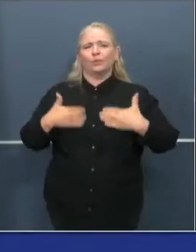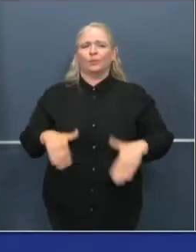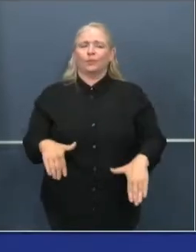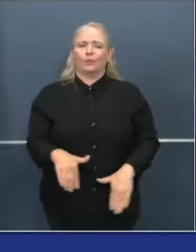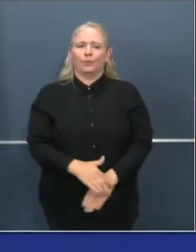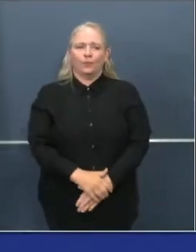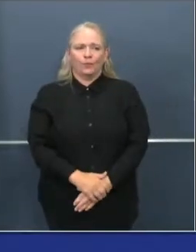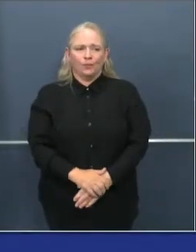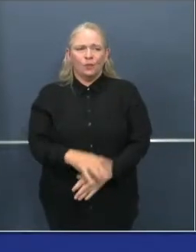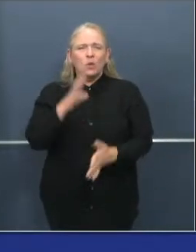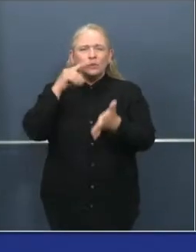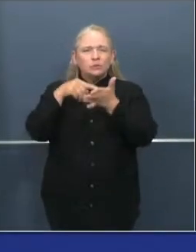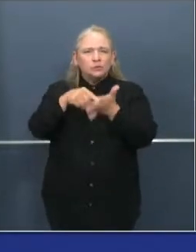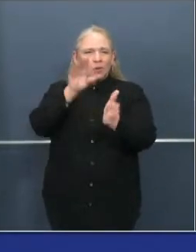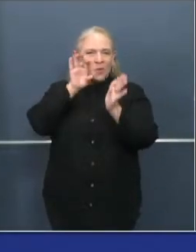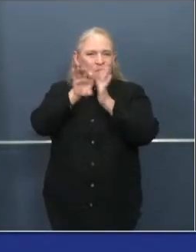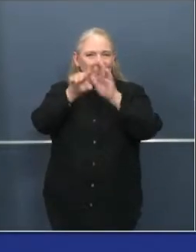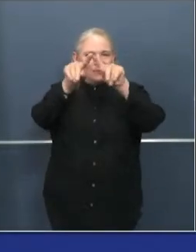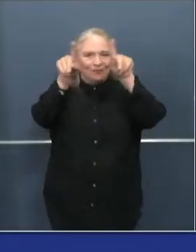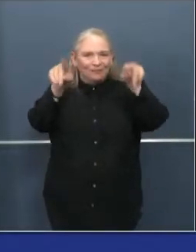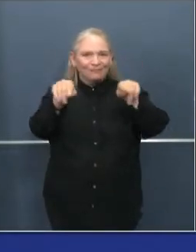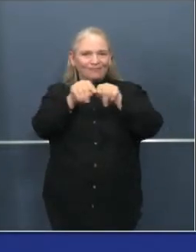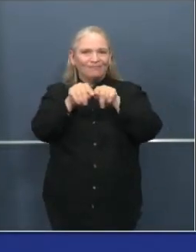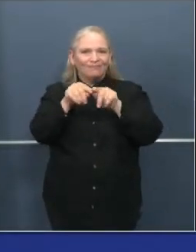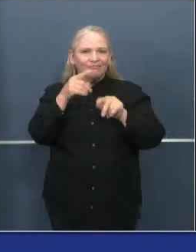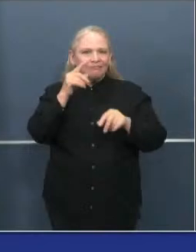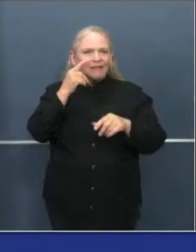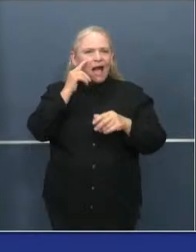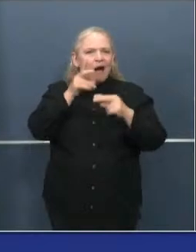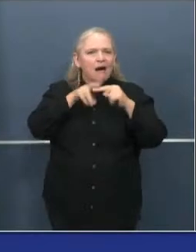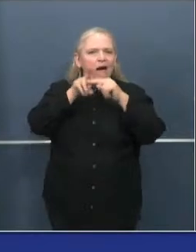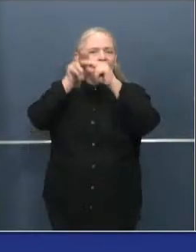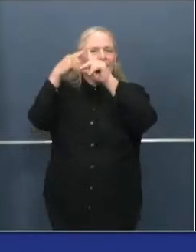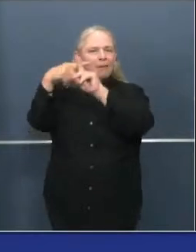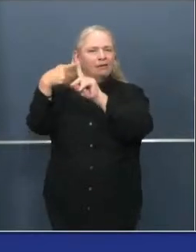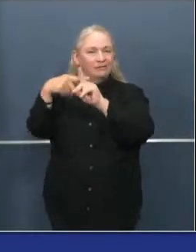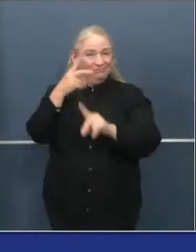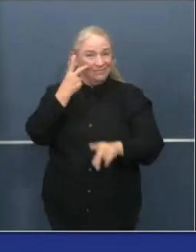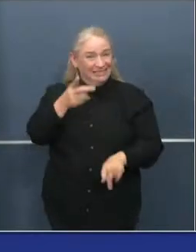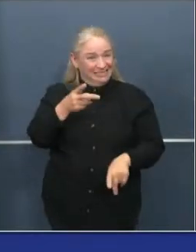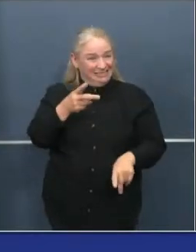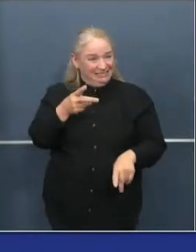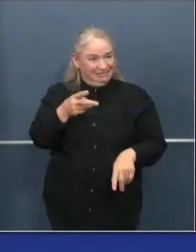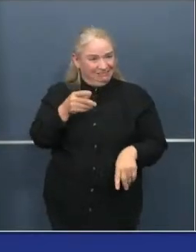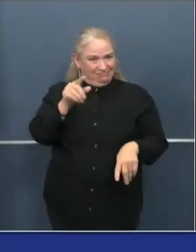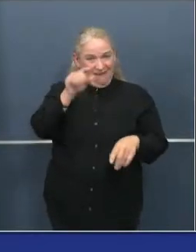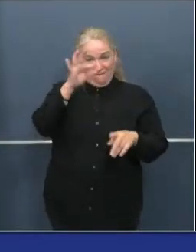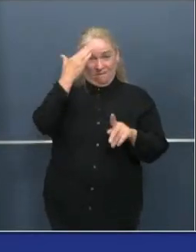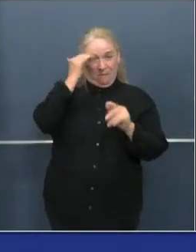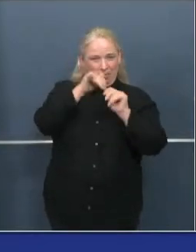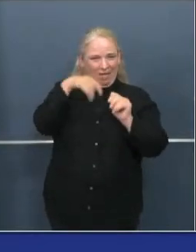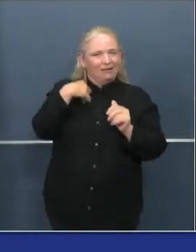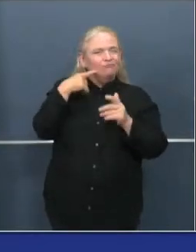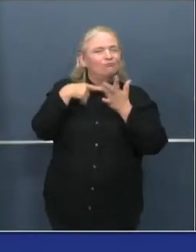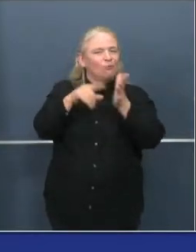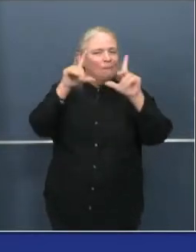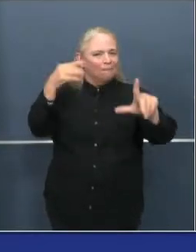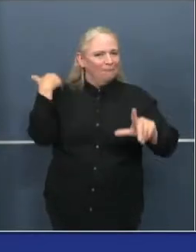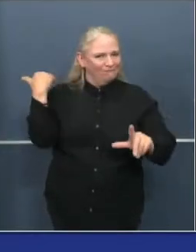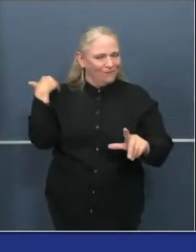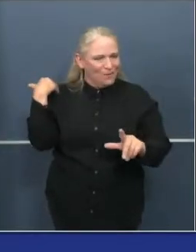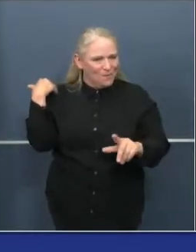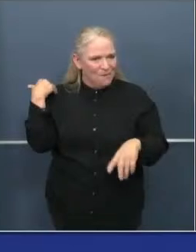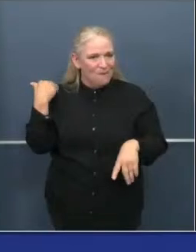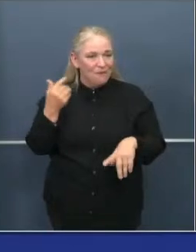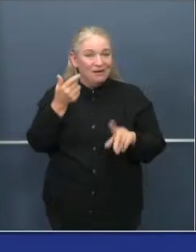with. We were at 4.9% positivity rate just 14 days ago, and now again at